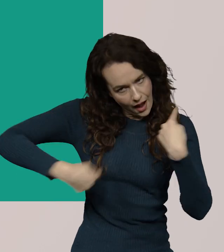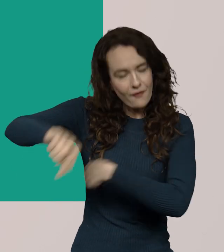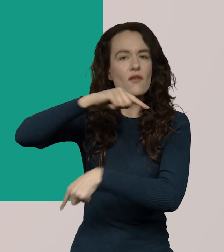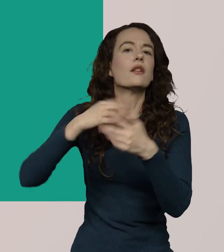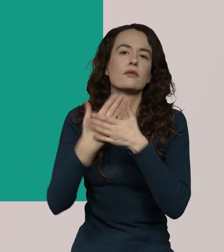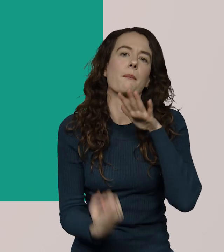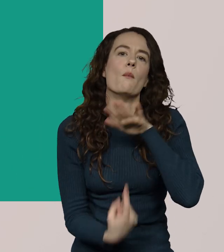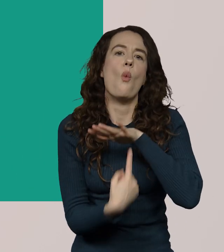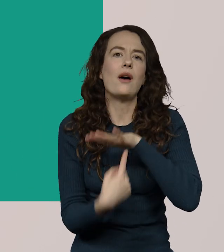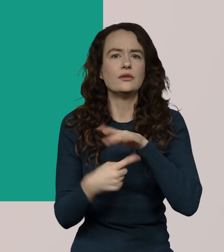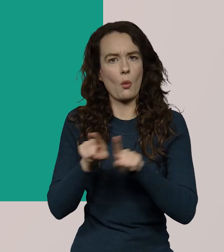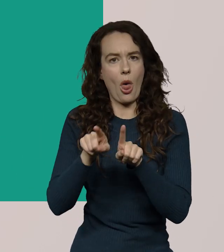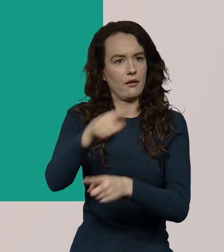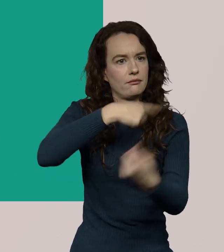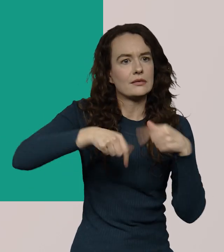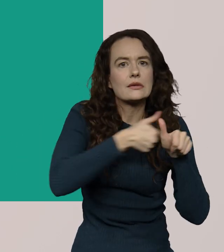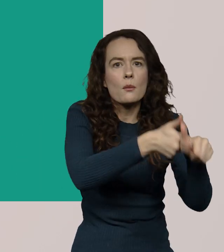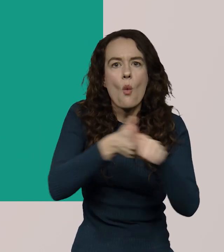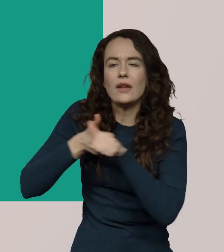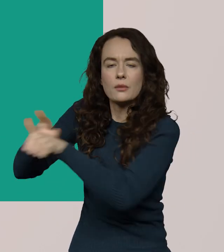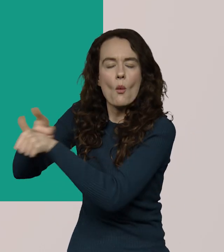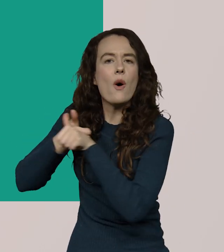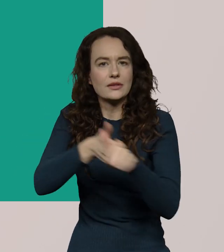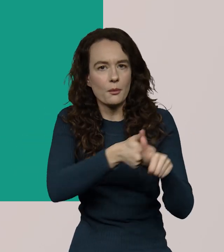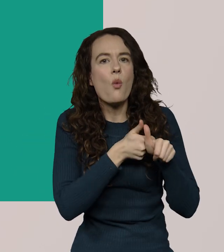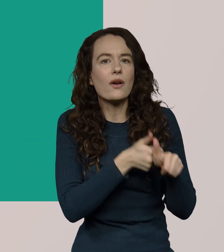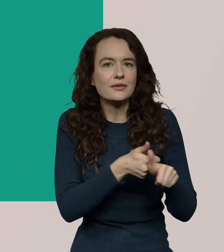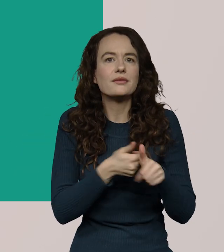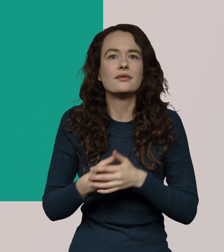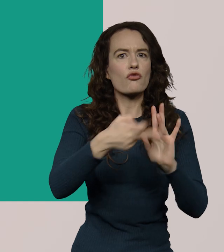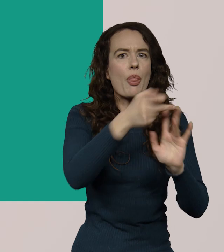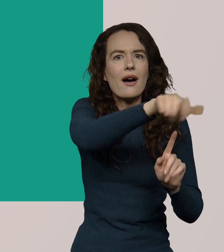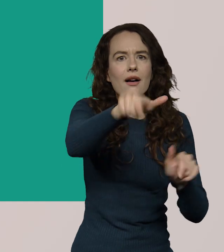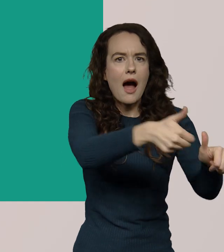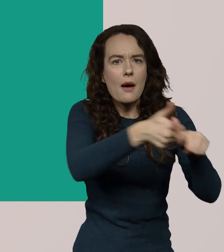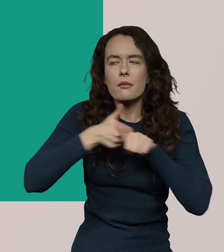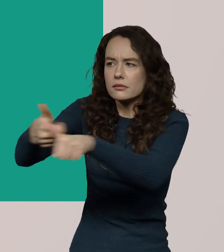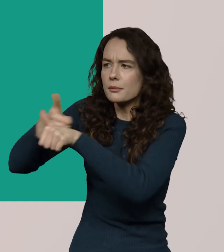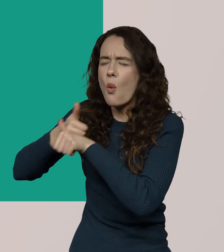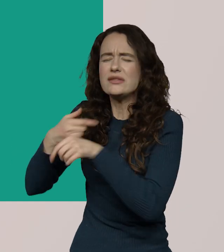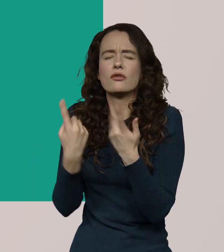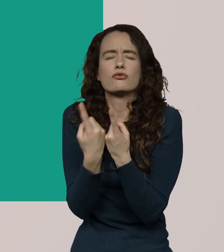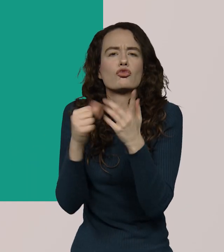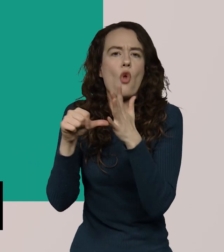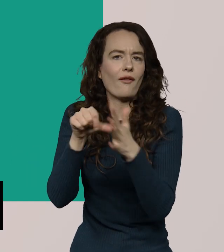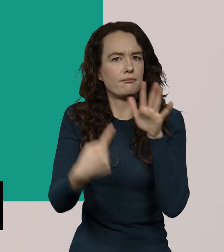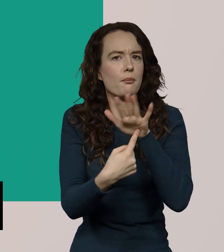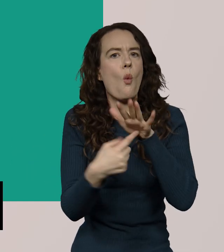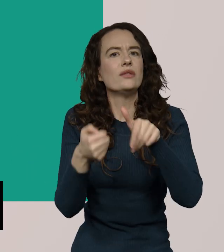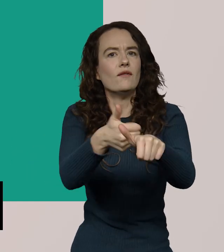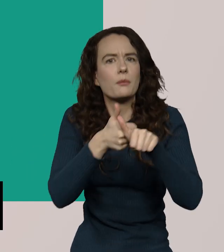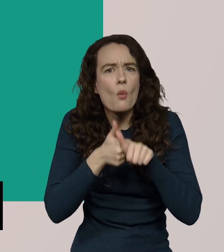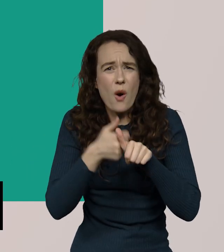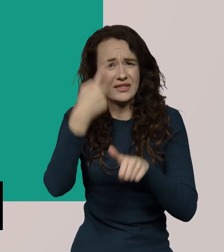So before I introduce our assembly guest, which I cannot wait for today, we've got a special message of support. Have a